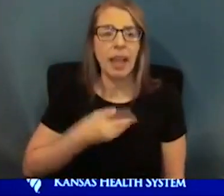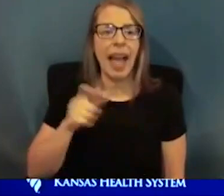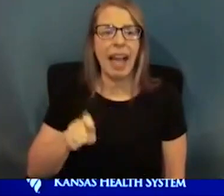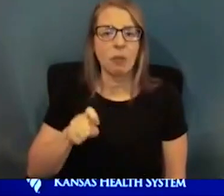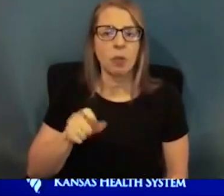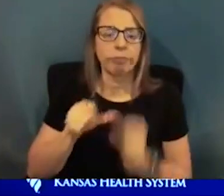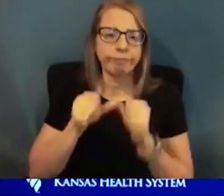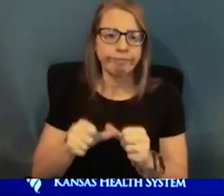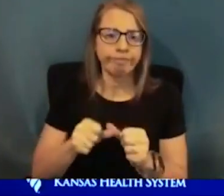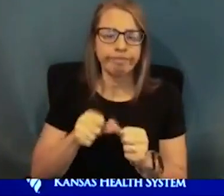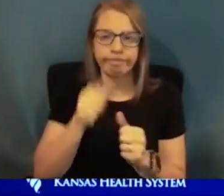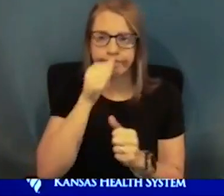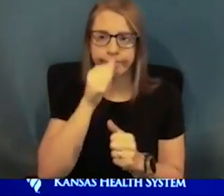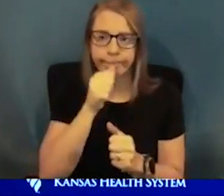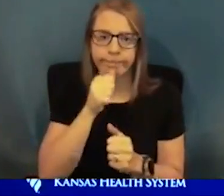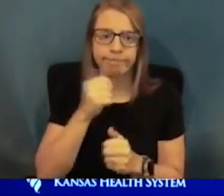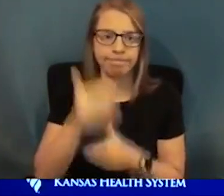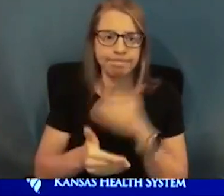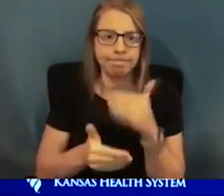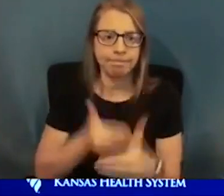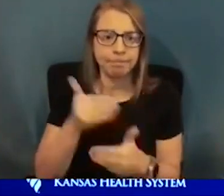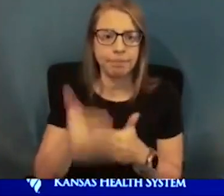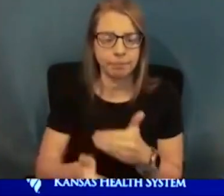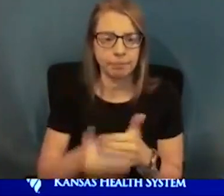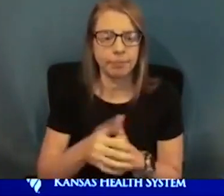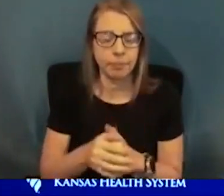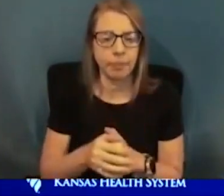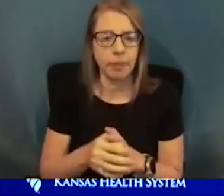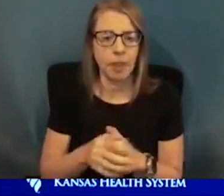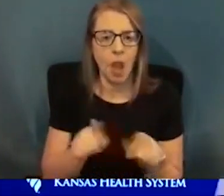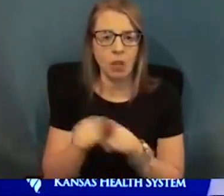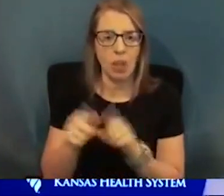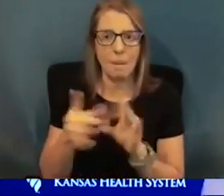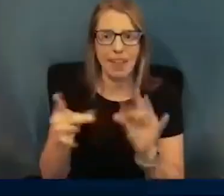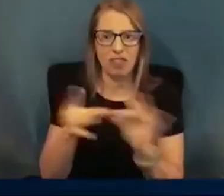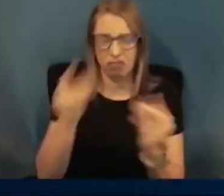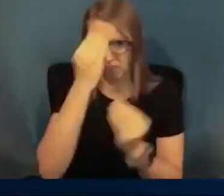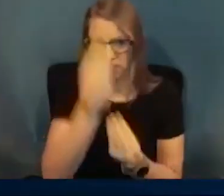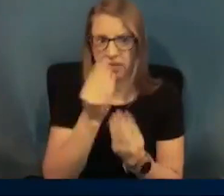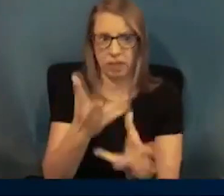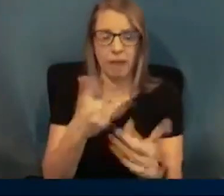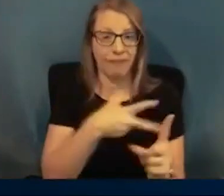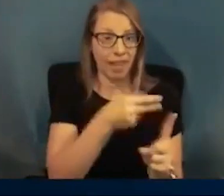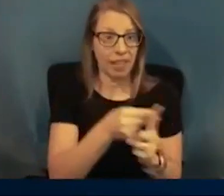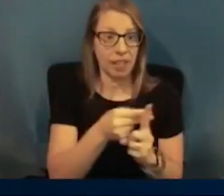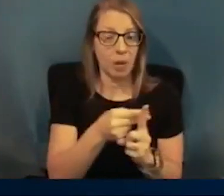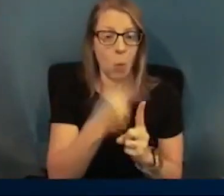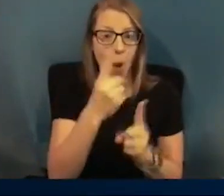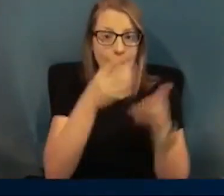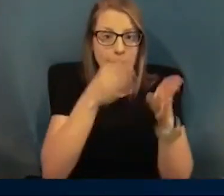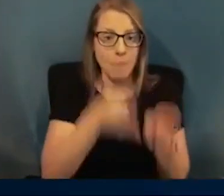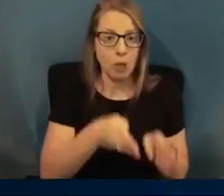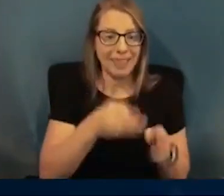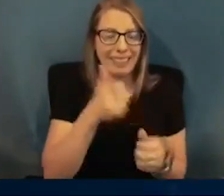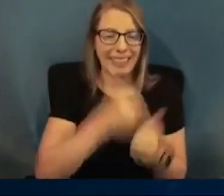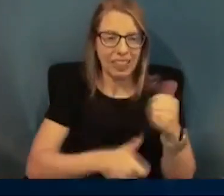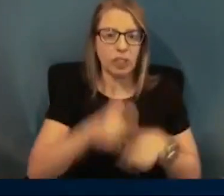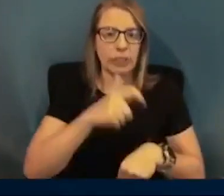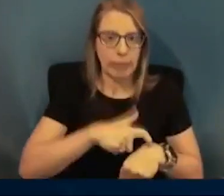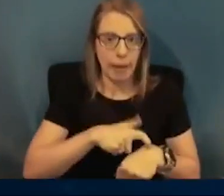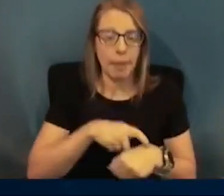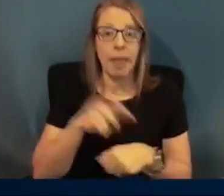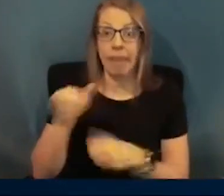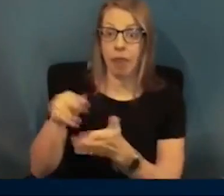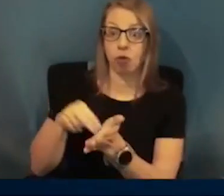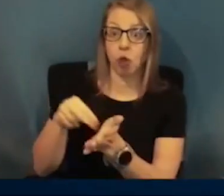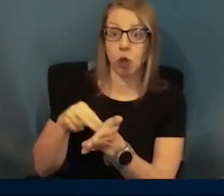day at a time, and keep delivering this message. It's like vaccinating one person at a time. It is. Even just you mentioning that about the nurse. In different ways. Yep. Yeah, and